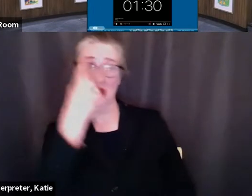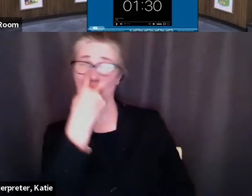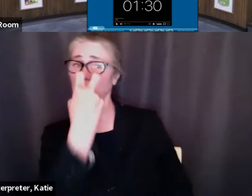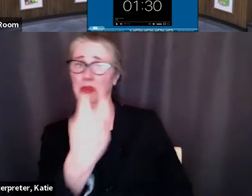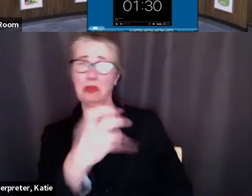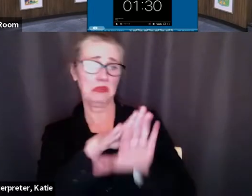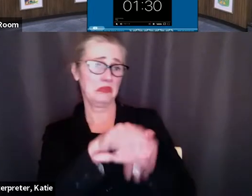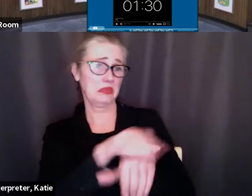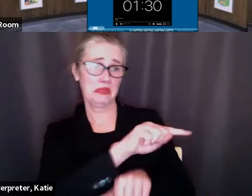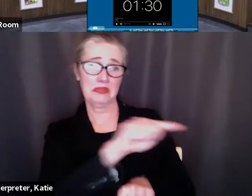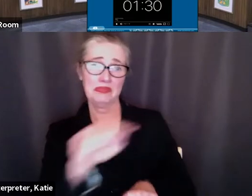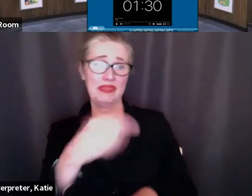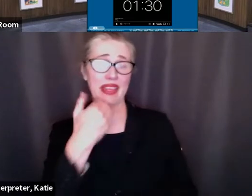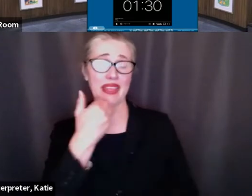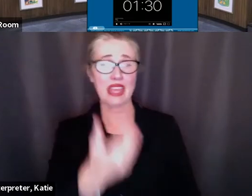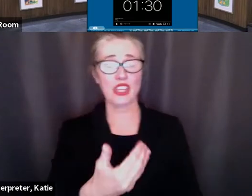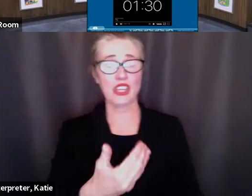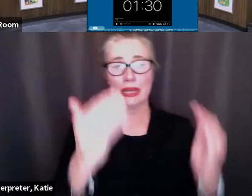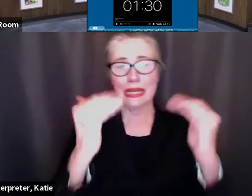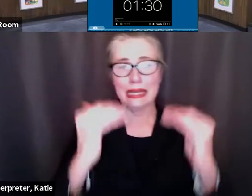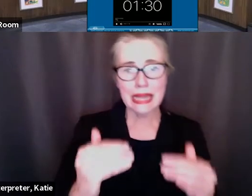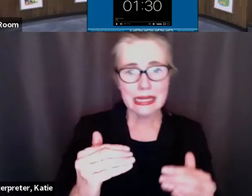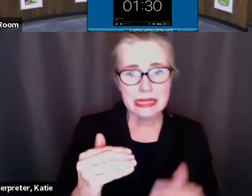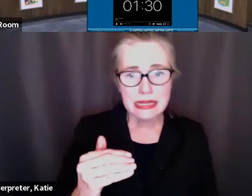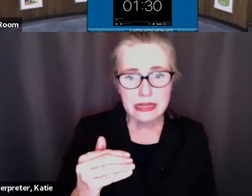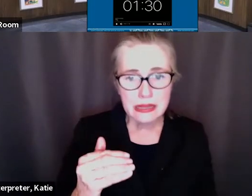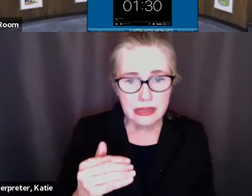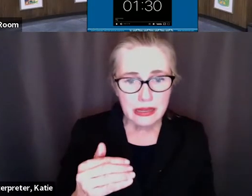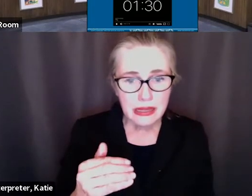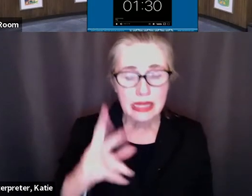thank you next speaker is pedro hernandez